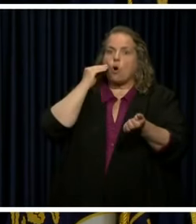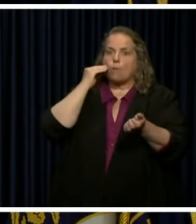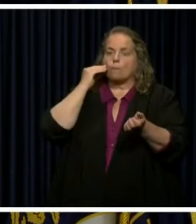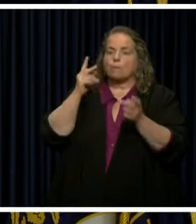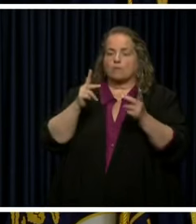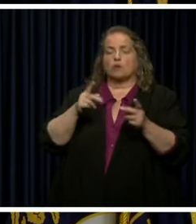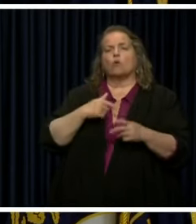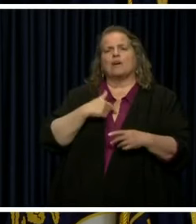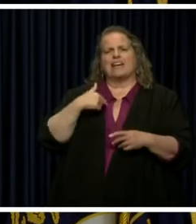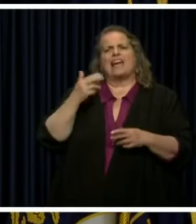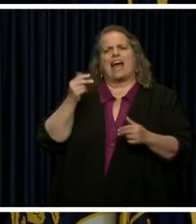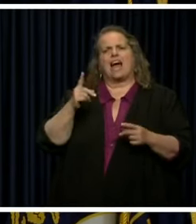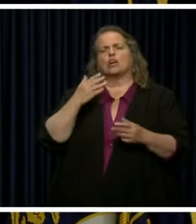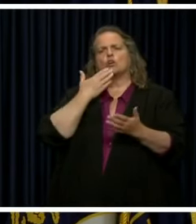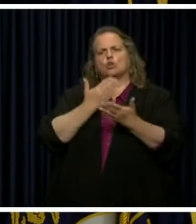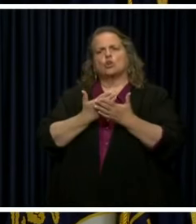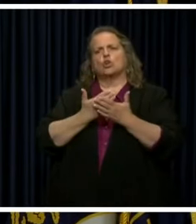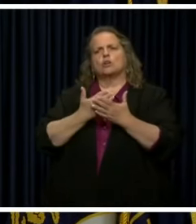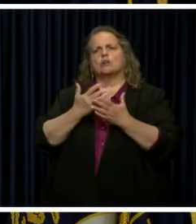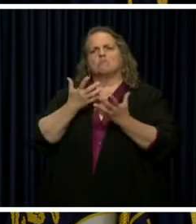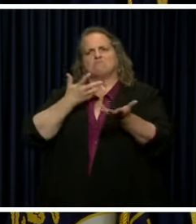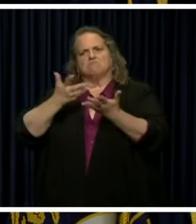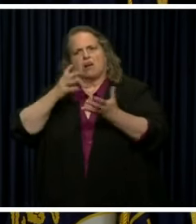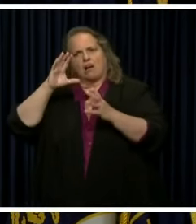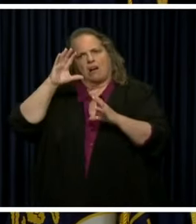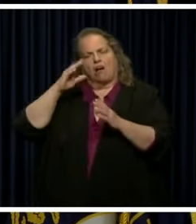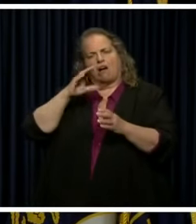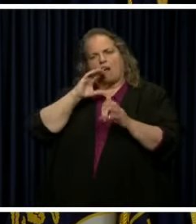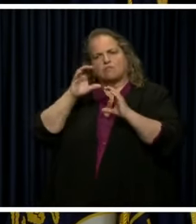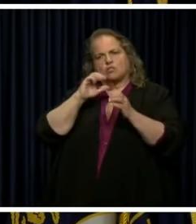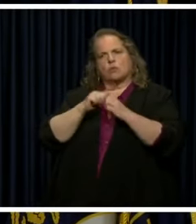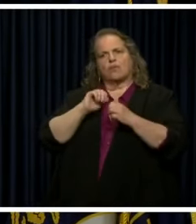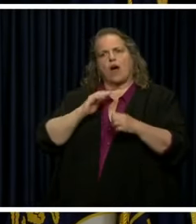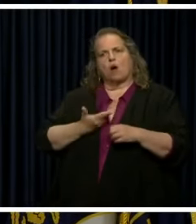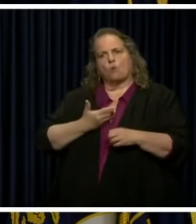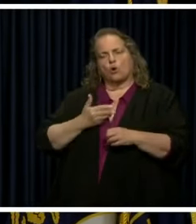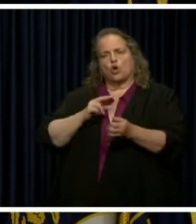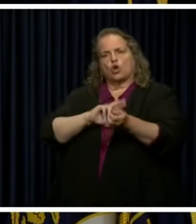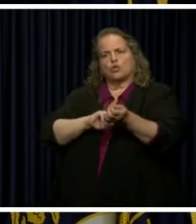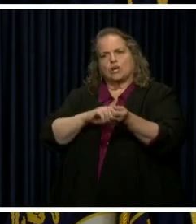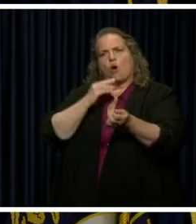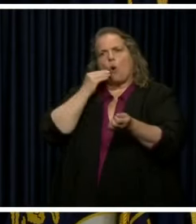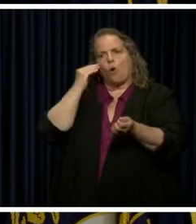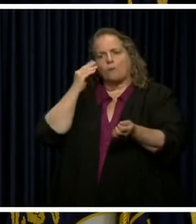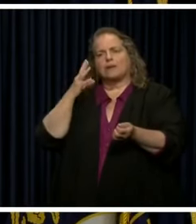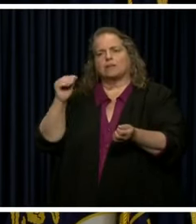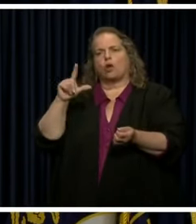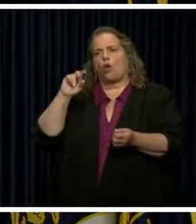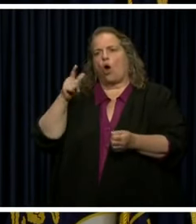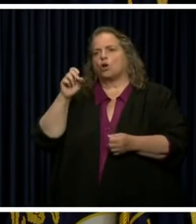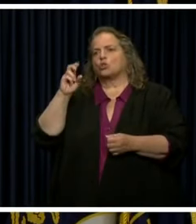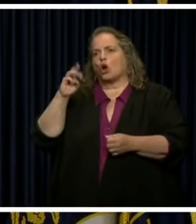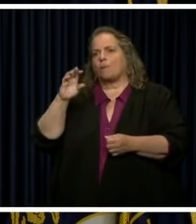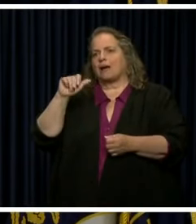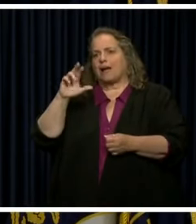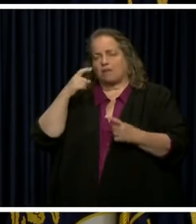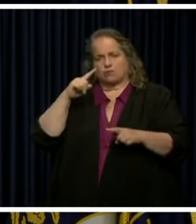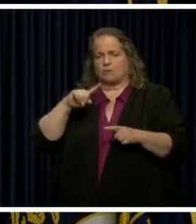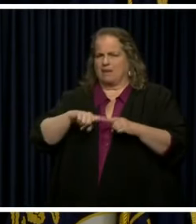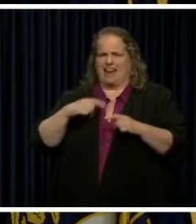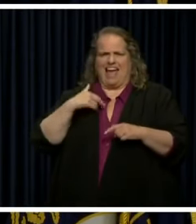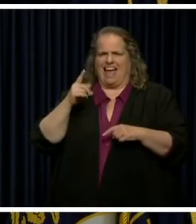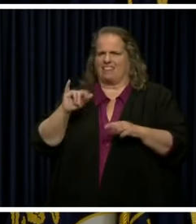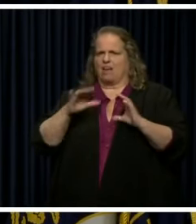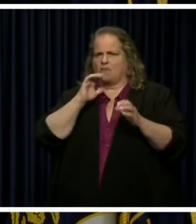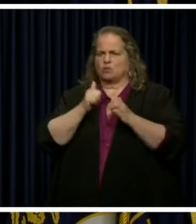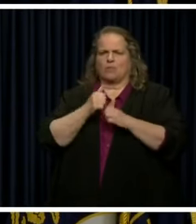conversation about nursing homes and long-term care facilities, though this was a conversation I had with him about 3 weeks ago, and we